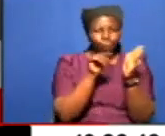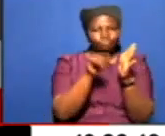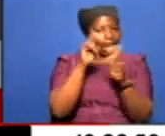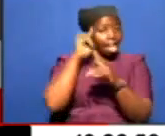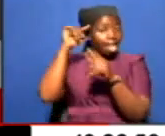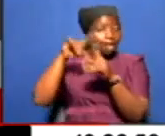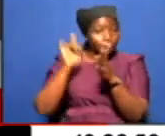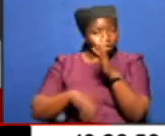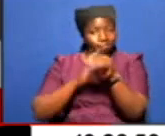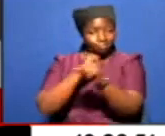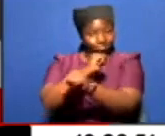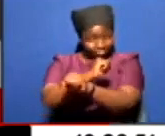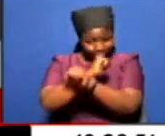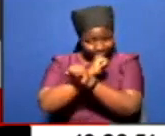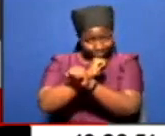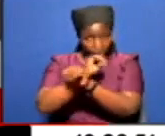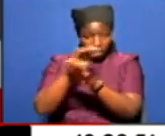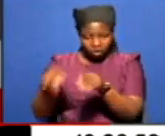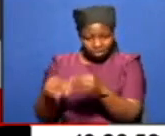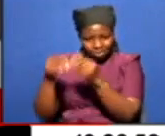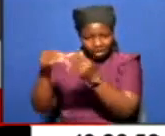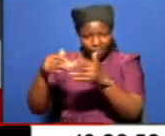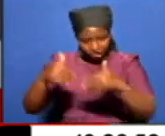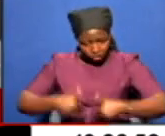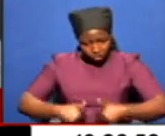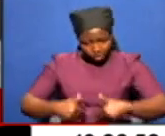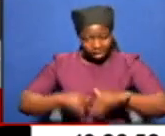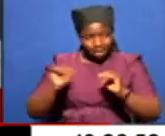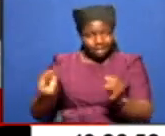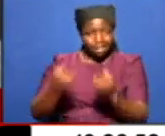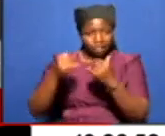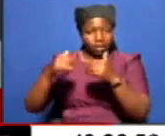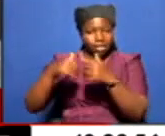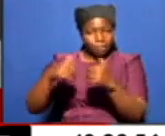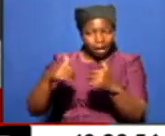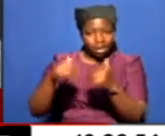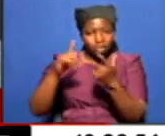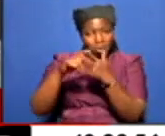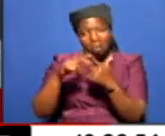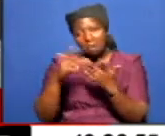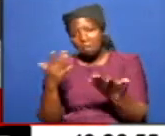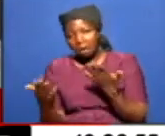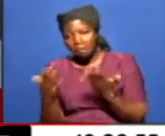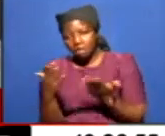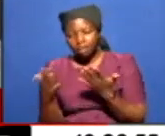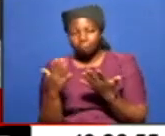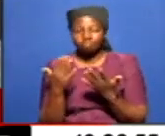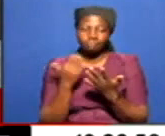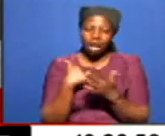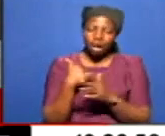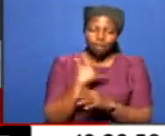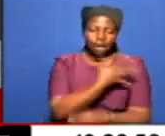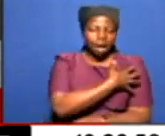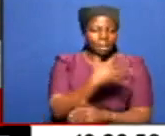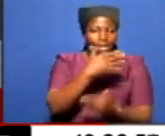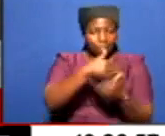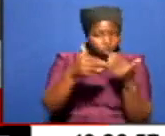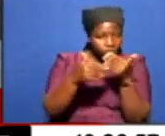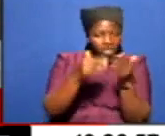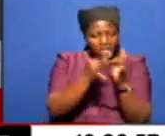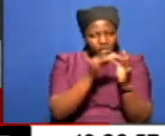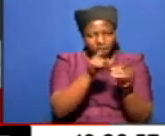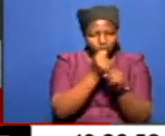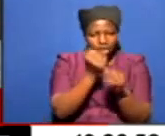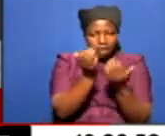know, safeguarding or giving the youth a safe space mm-hmm. to be able to either have your capacity built if you're already in business or you're